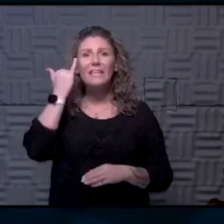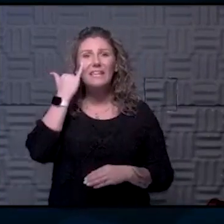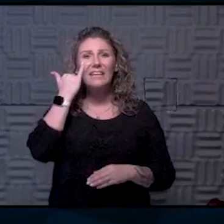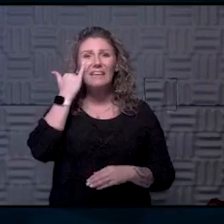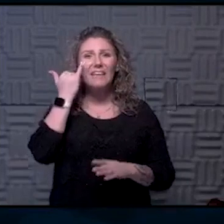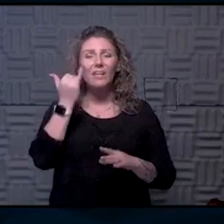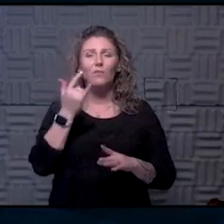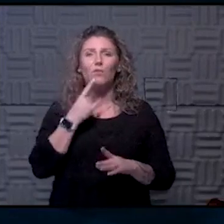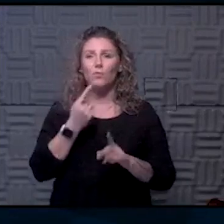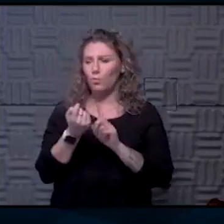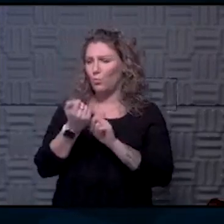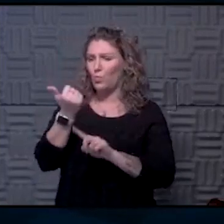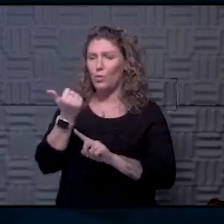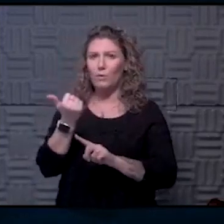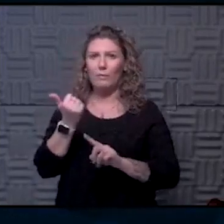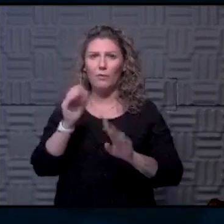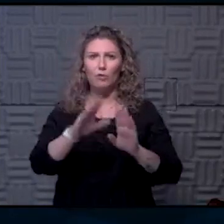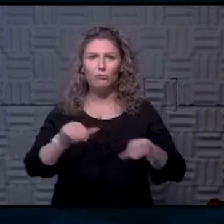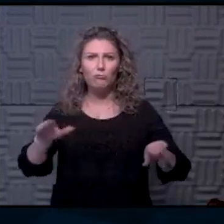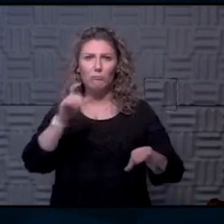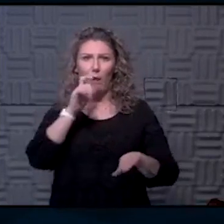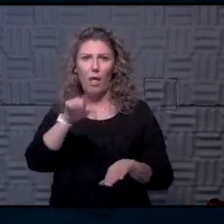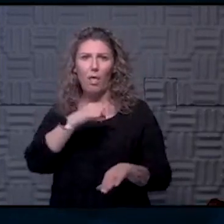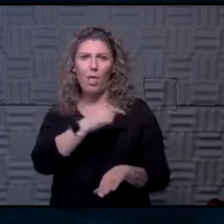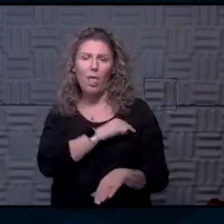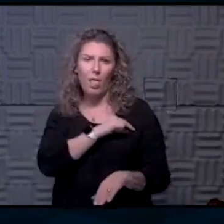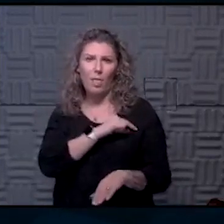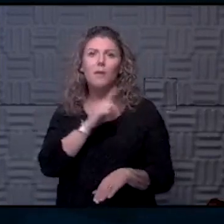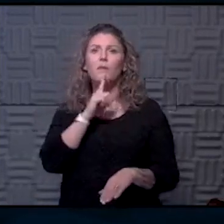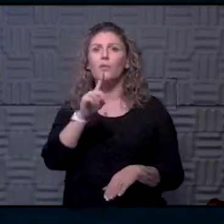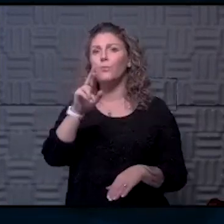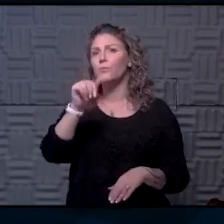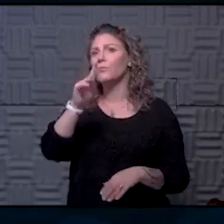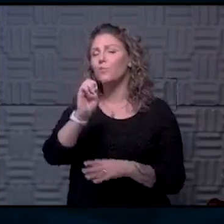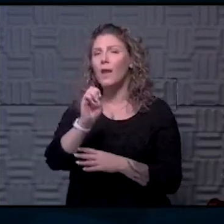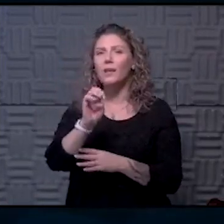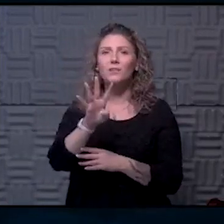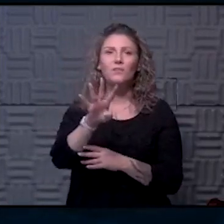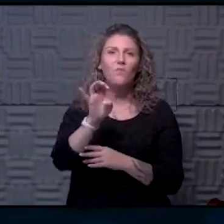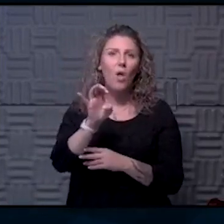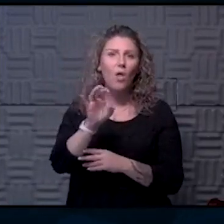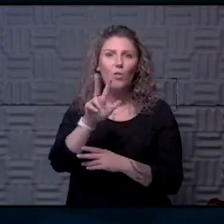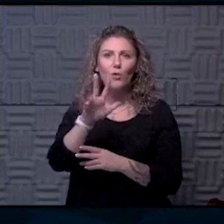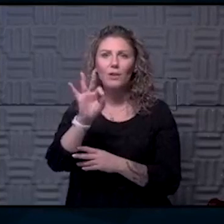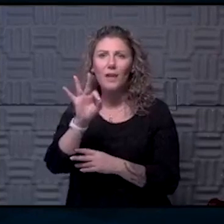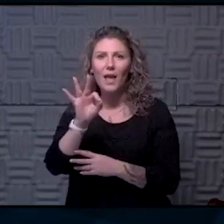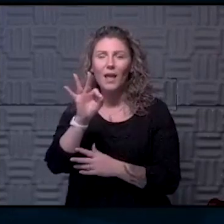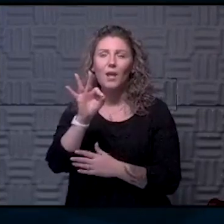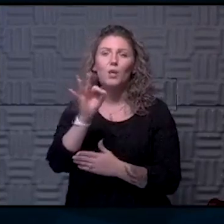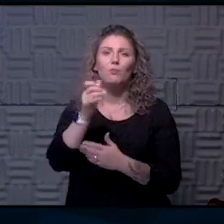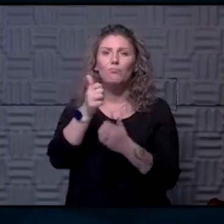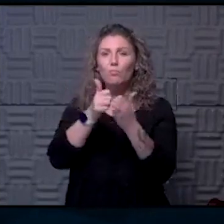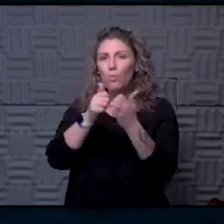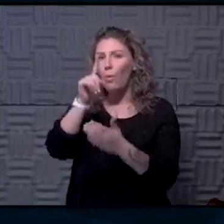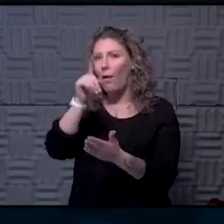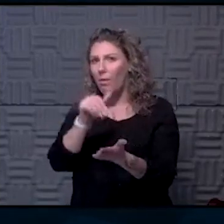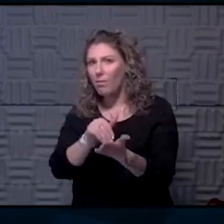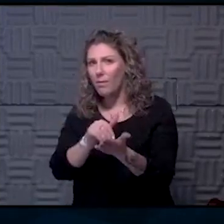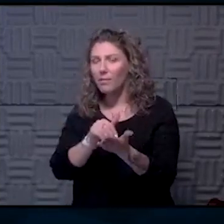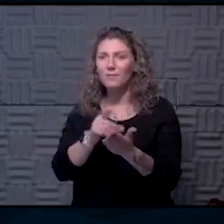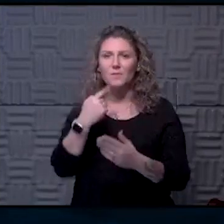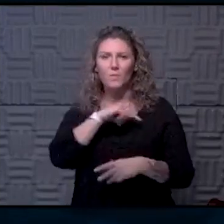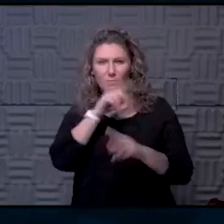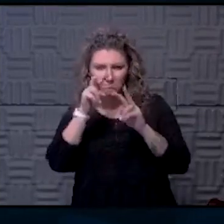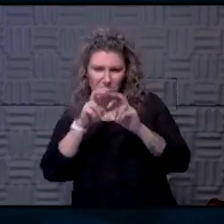who are eligible, our rate becomes 439 per 1,000. And so we have looked at a lot